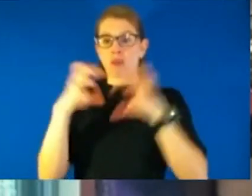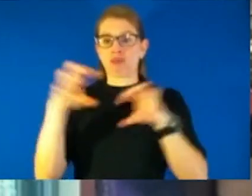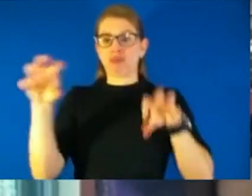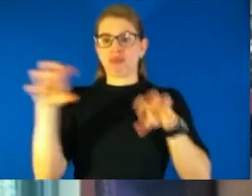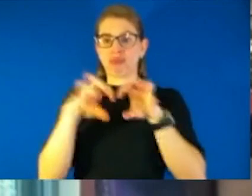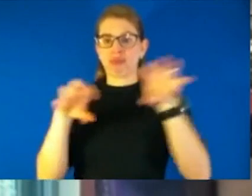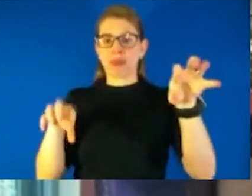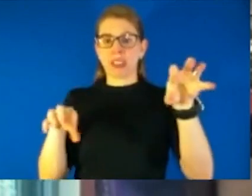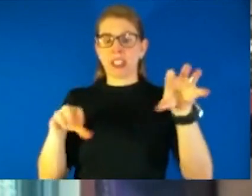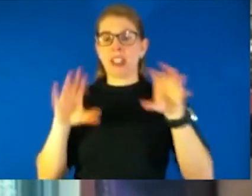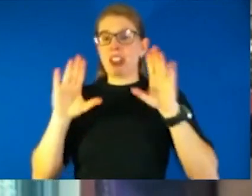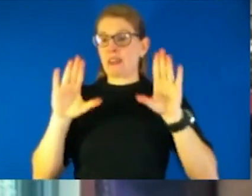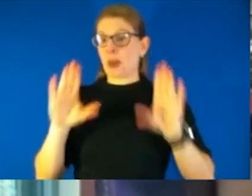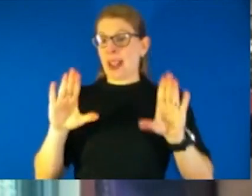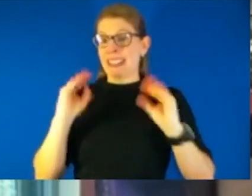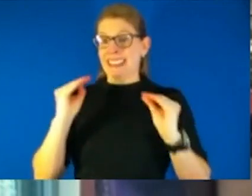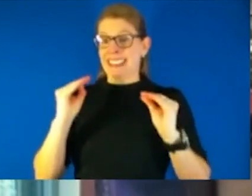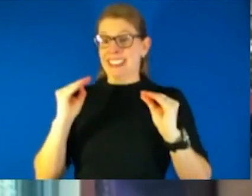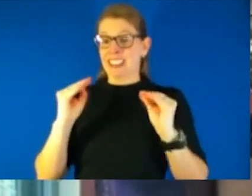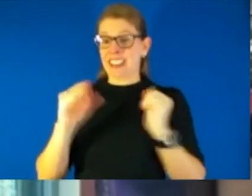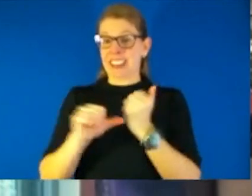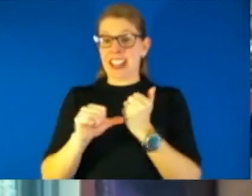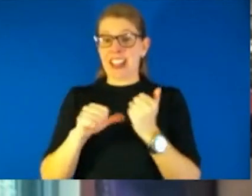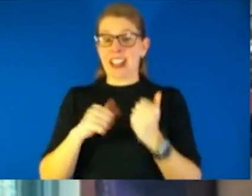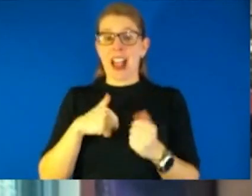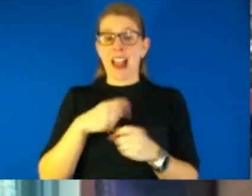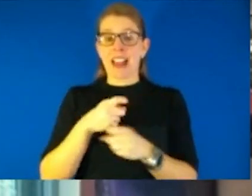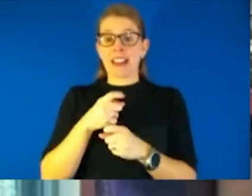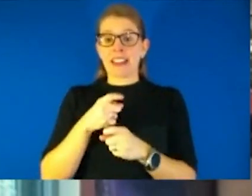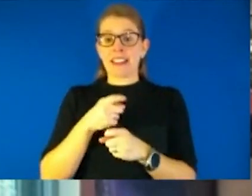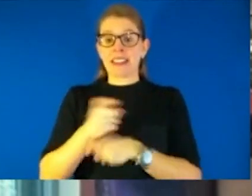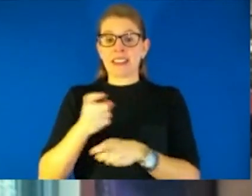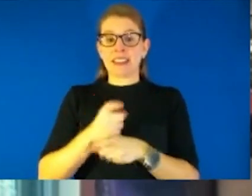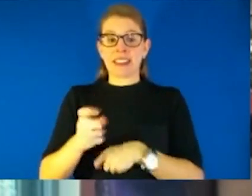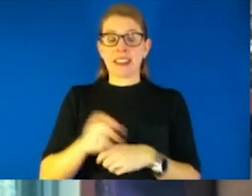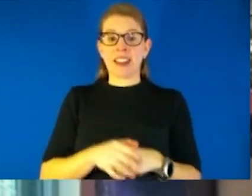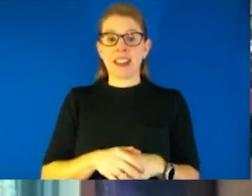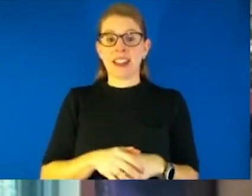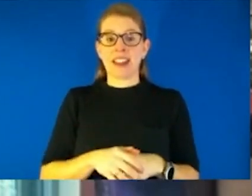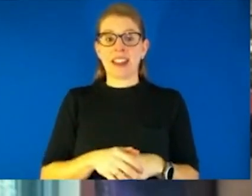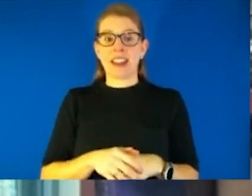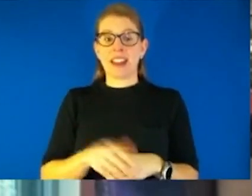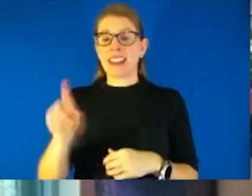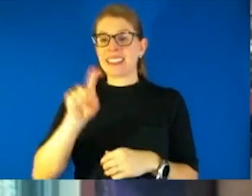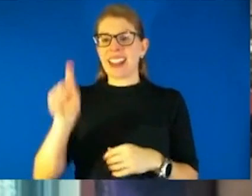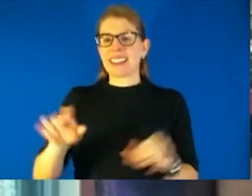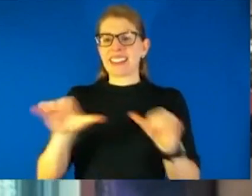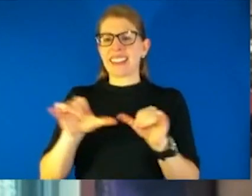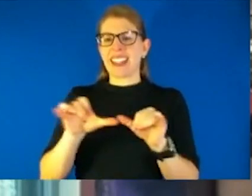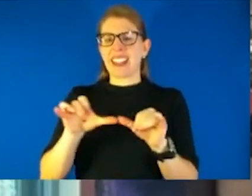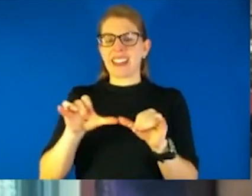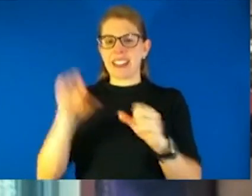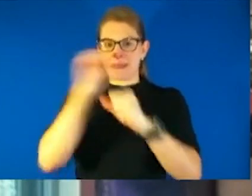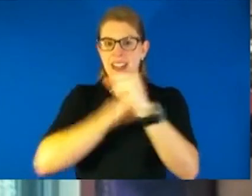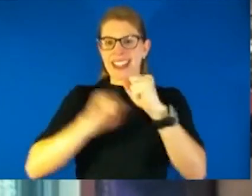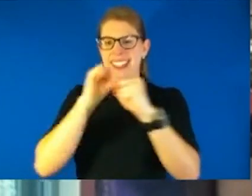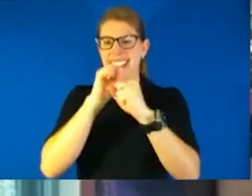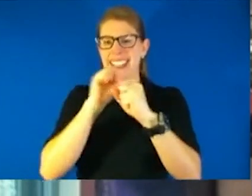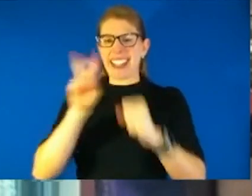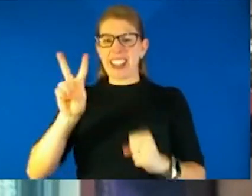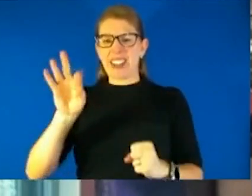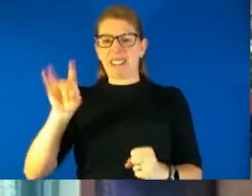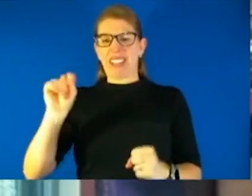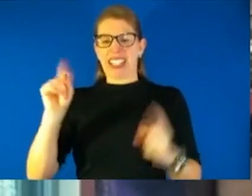great teaching aid. I sort of jokingly say to people that this is a Texas-sized mosquito. It's about 2 feet